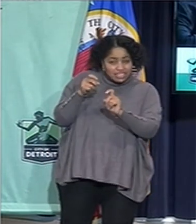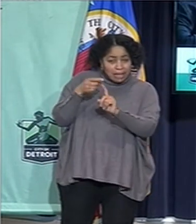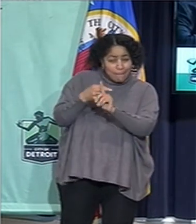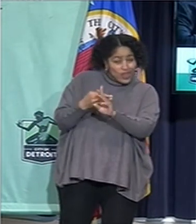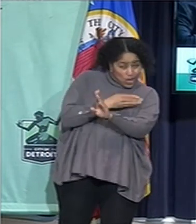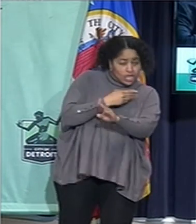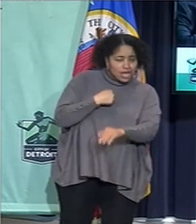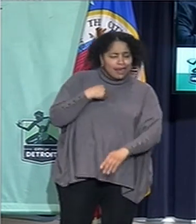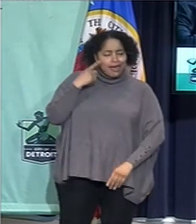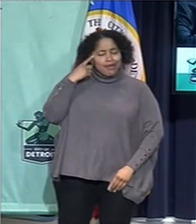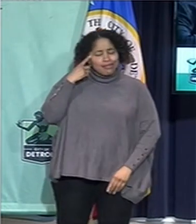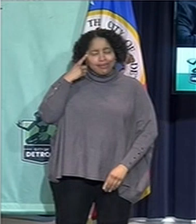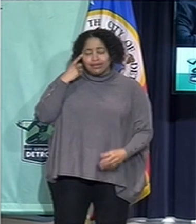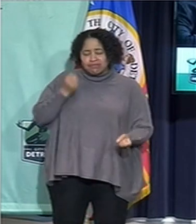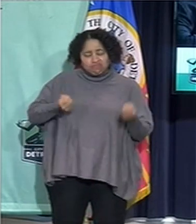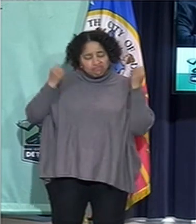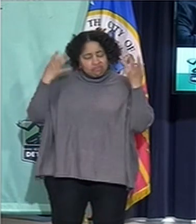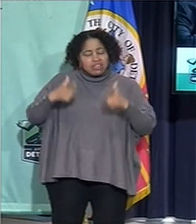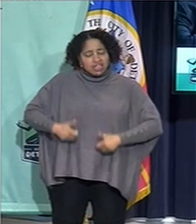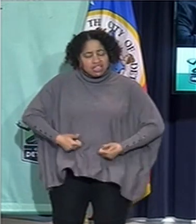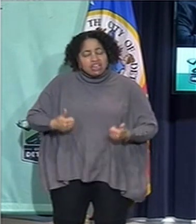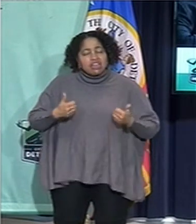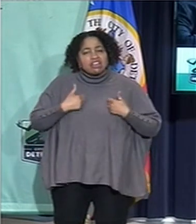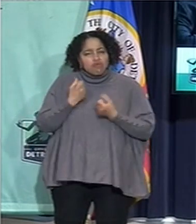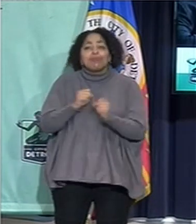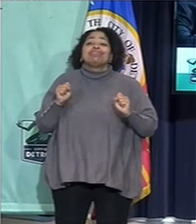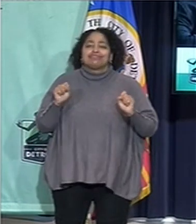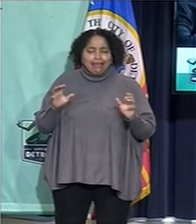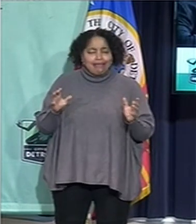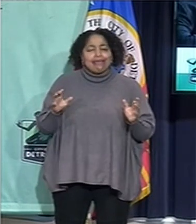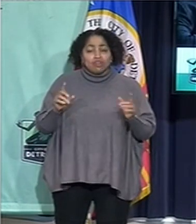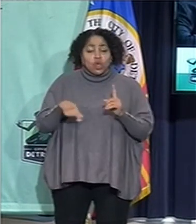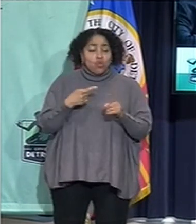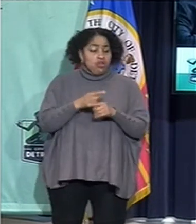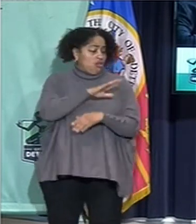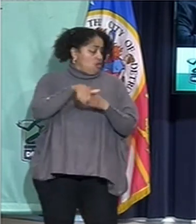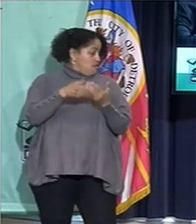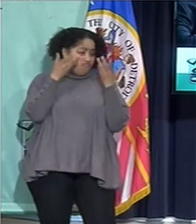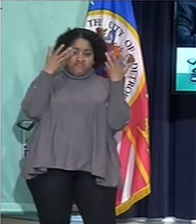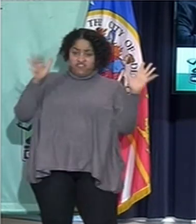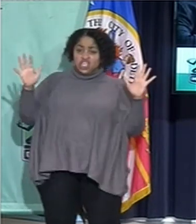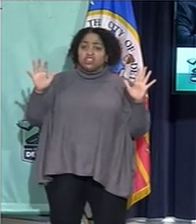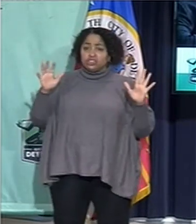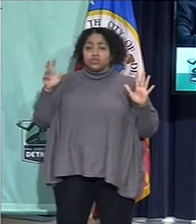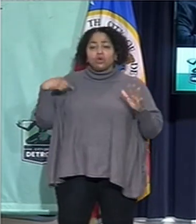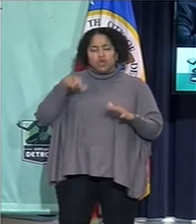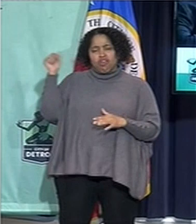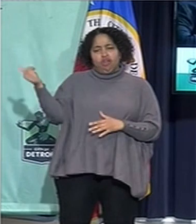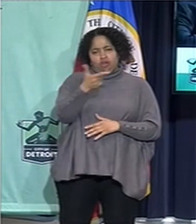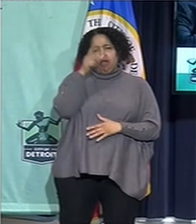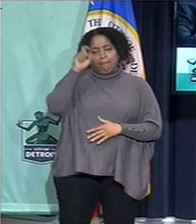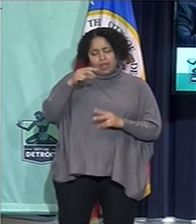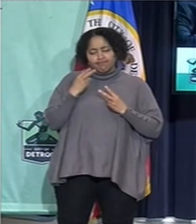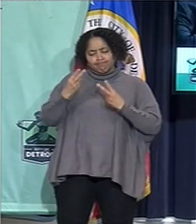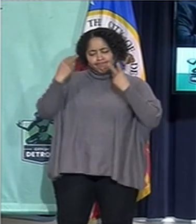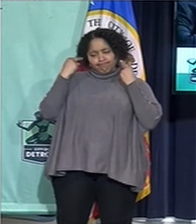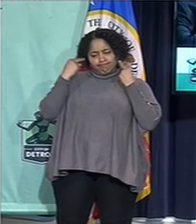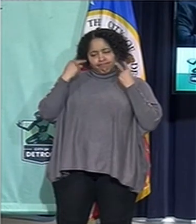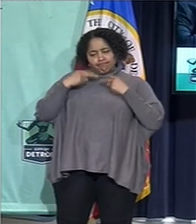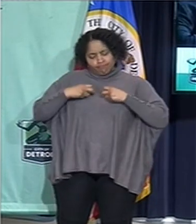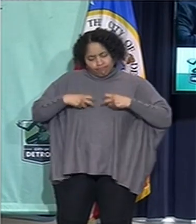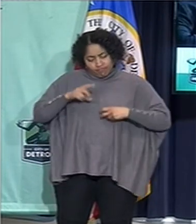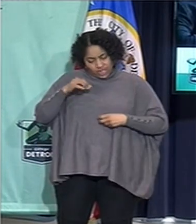I think lives would have been saved. And I think when this is all said and done, we're all going to have to ask, did we do as much as we could have done as early as we